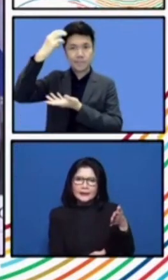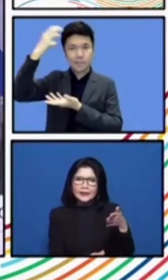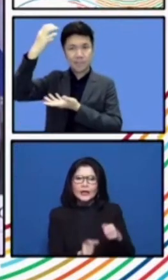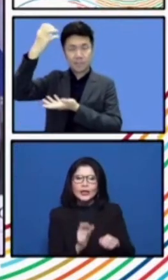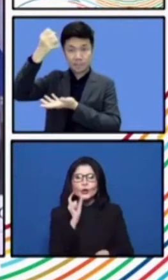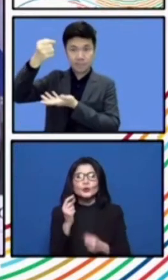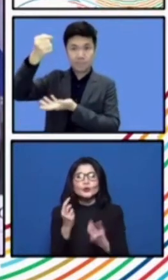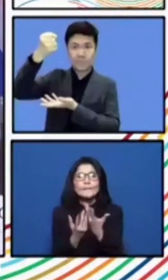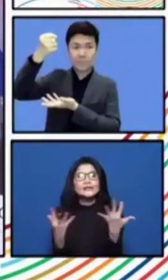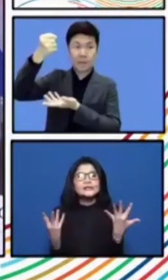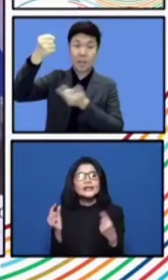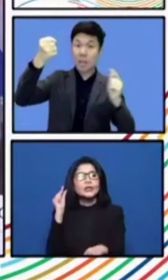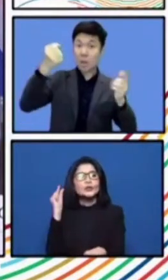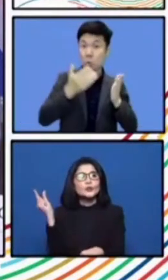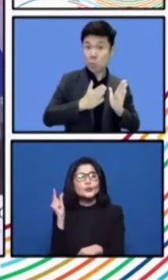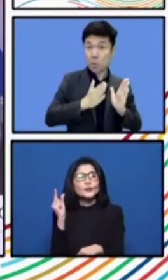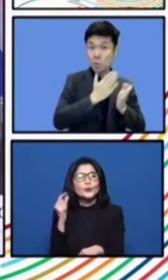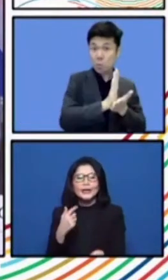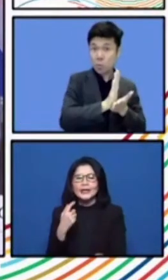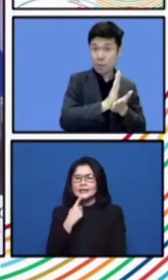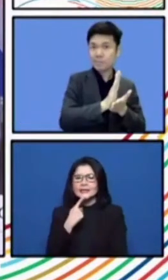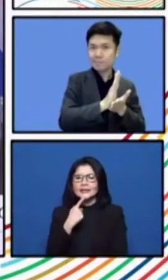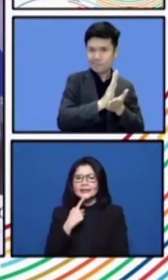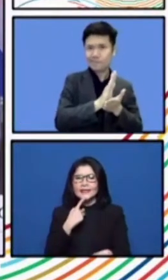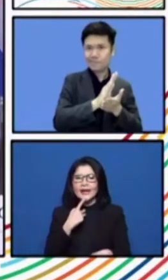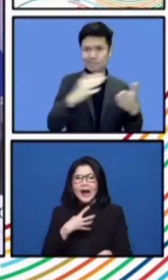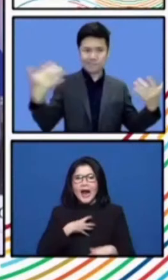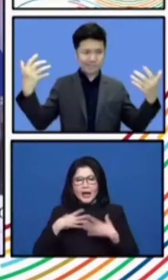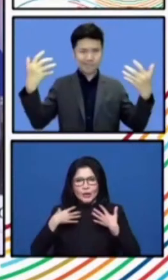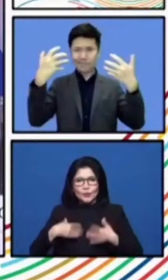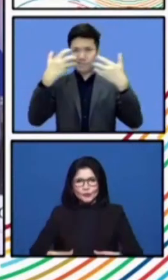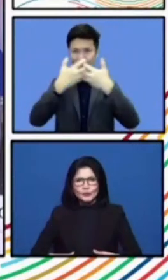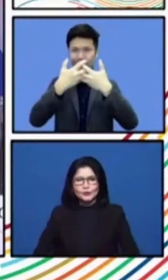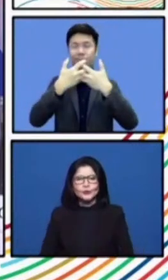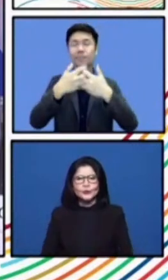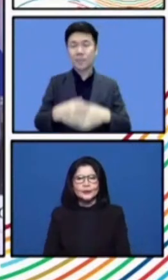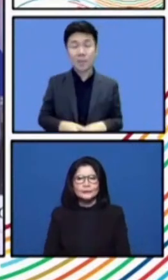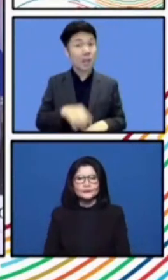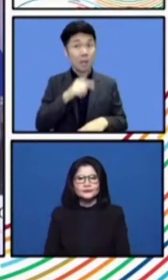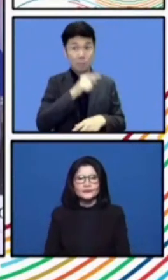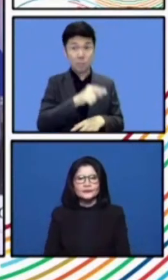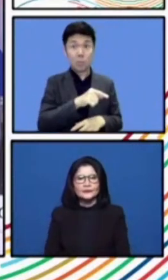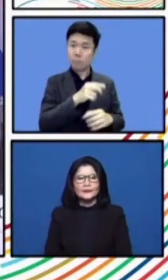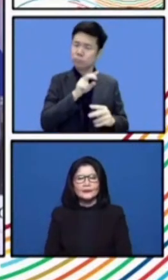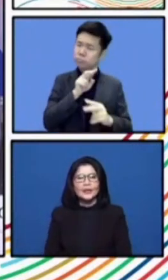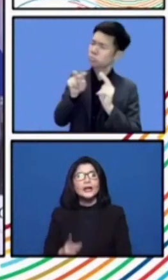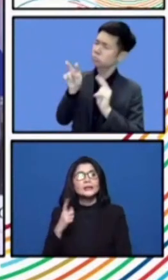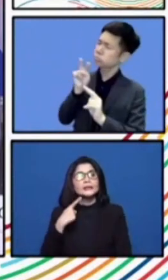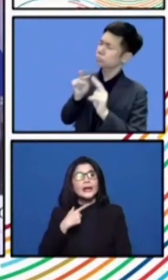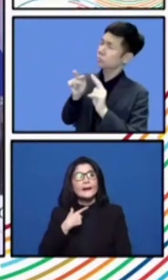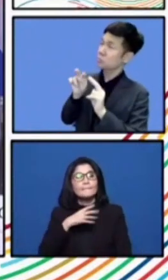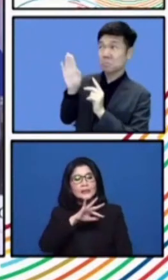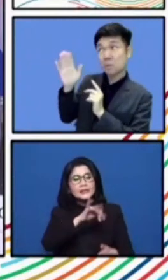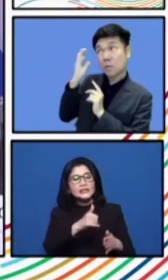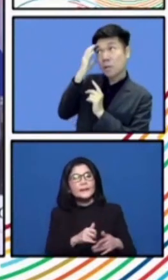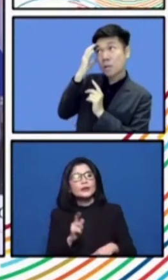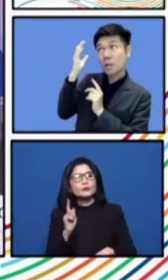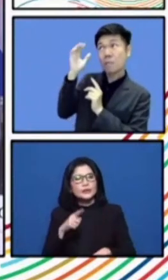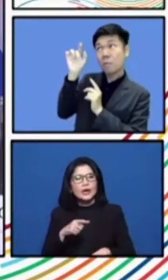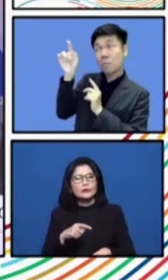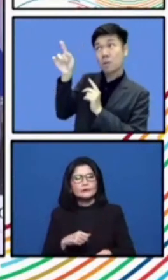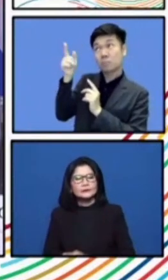rights has been recognized by international human rights mechanism in their assessment of State compliance with human rights